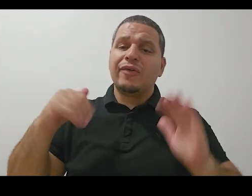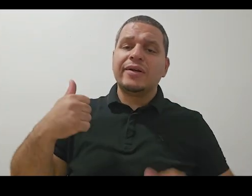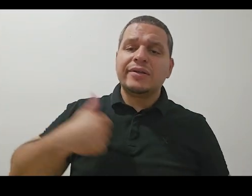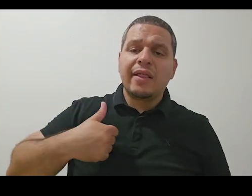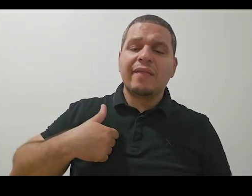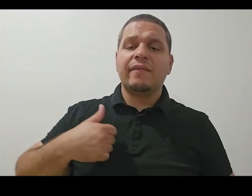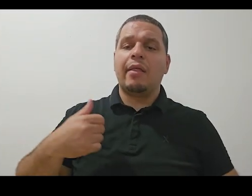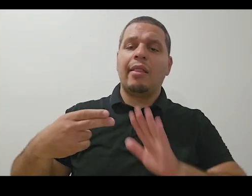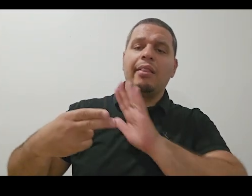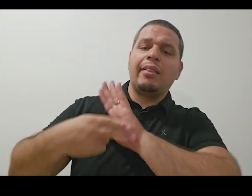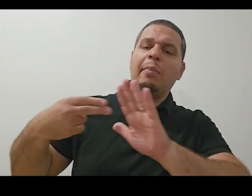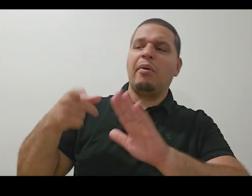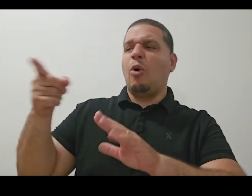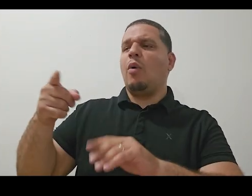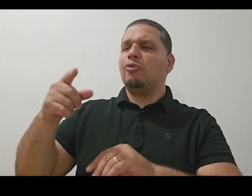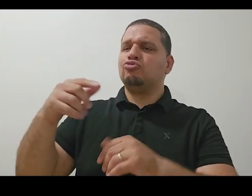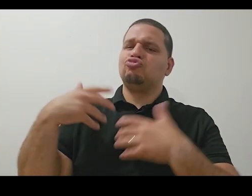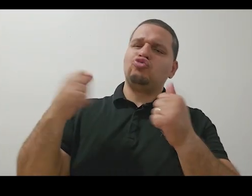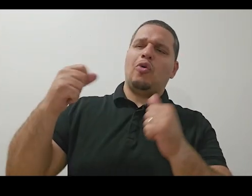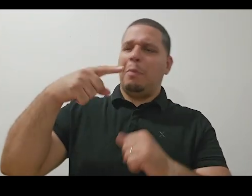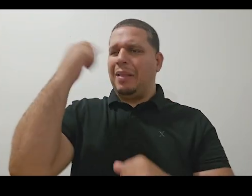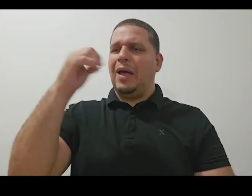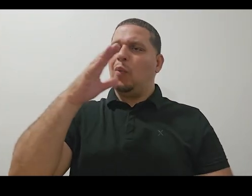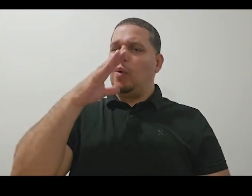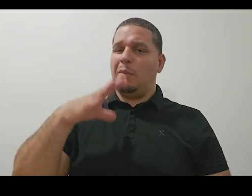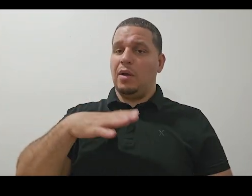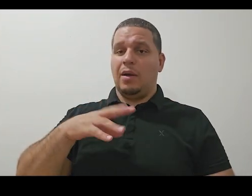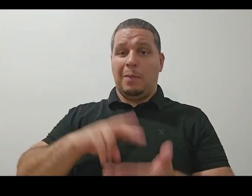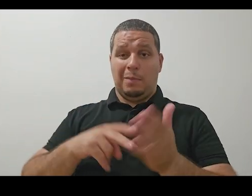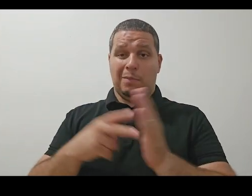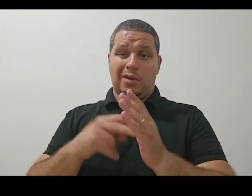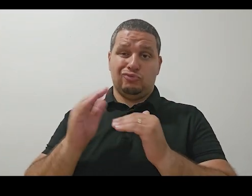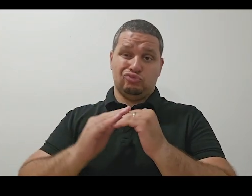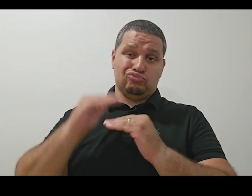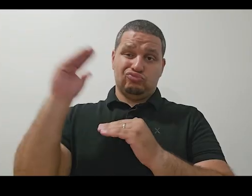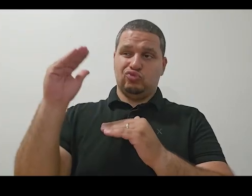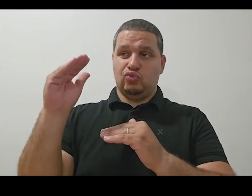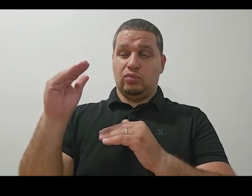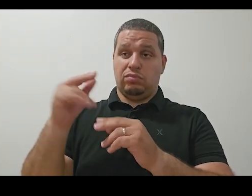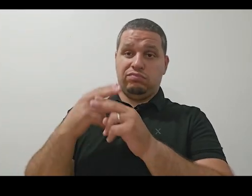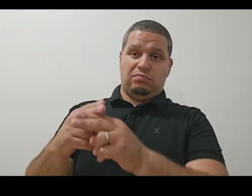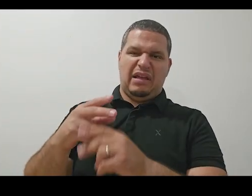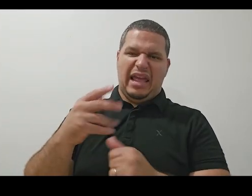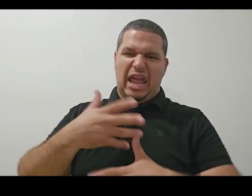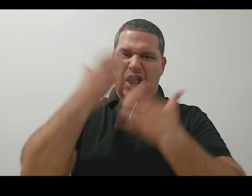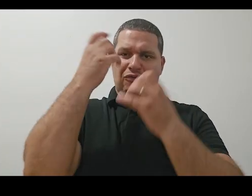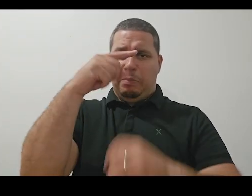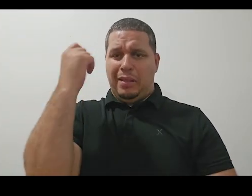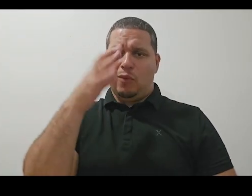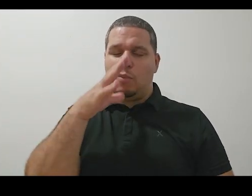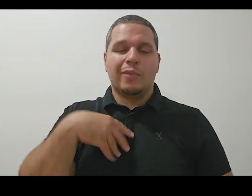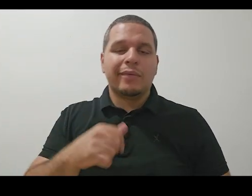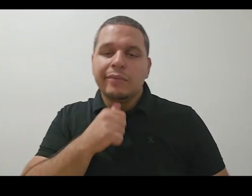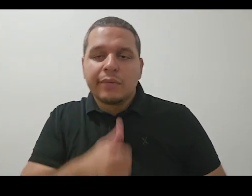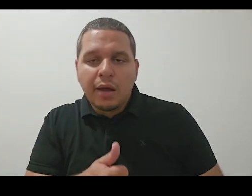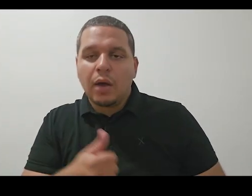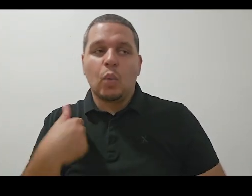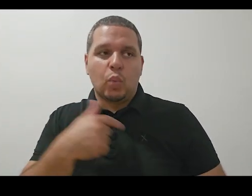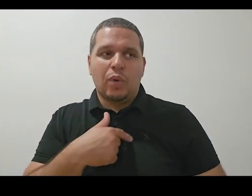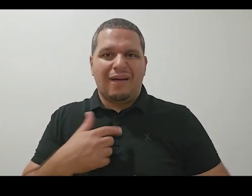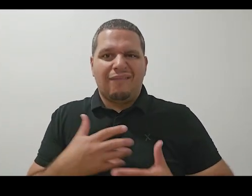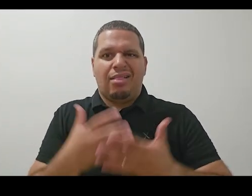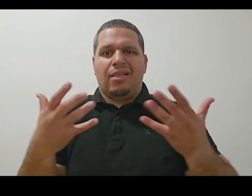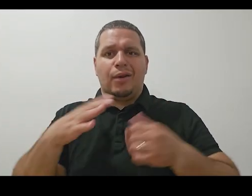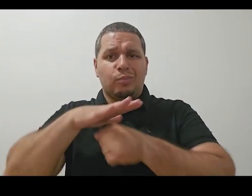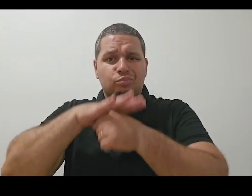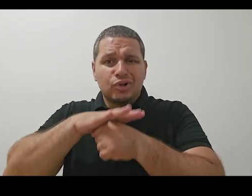we're labeled the strong Black woman. And if we come up too strong, we're labeled the angry Black woman, which we're not. We're just going through a lot of pressure, and